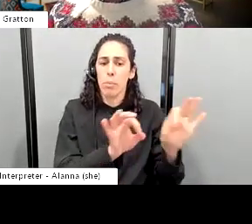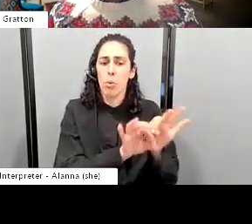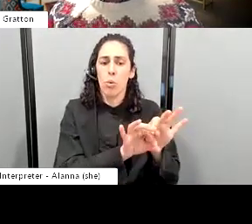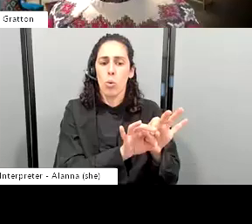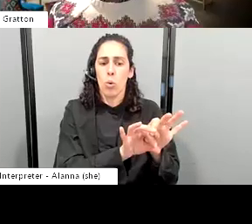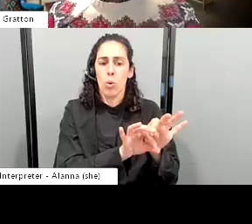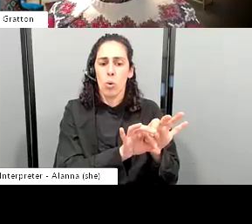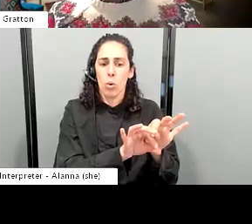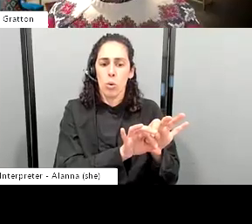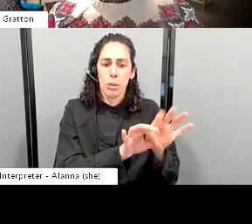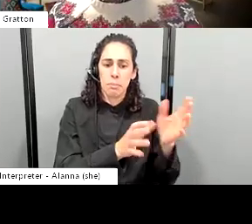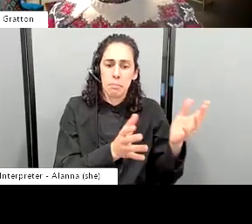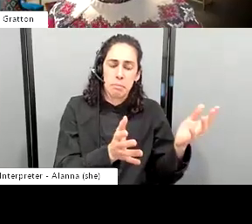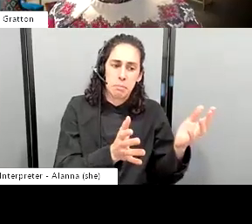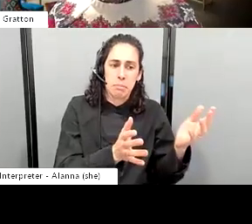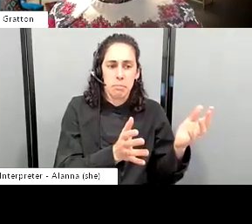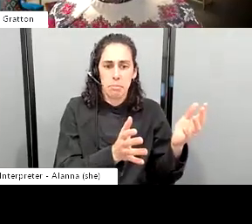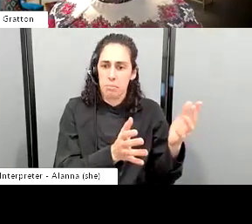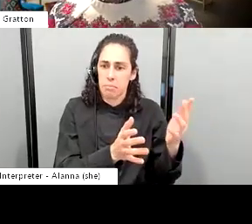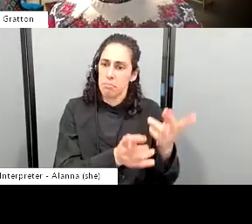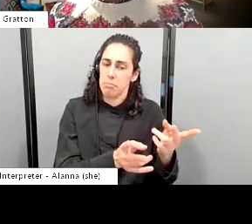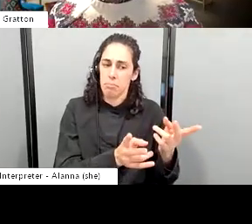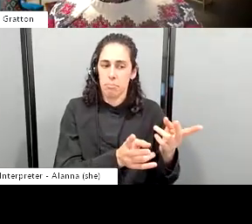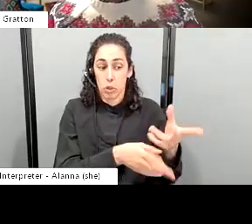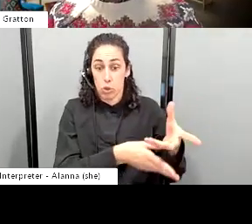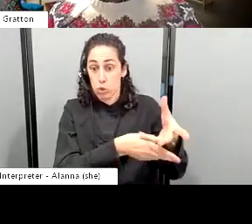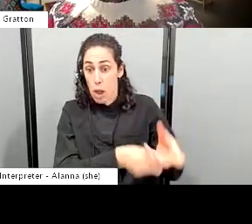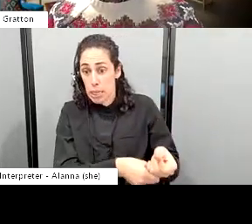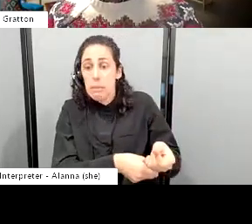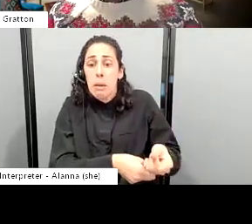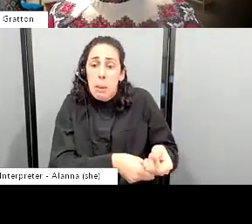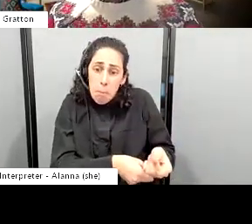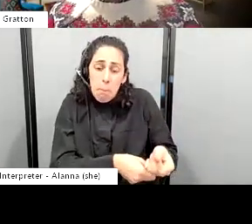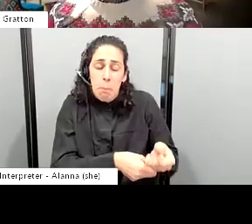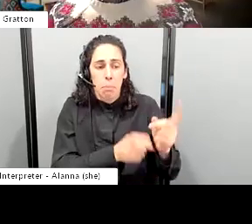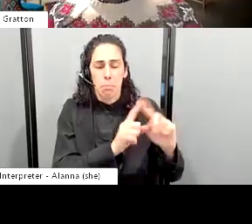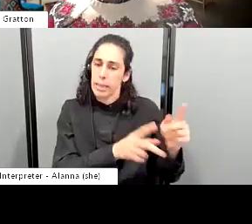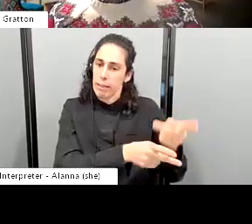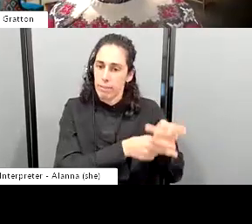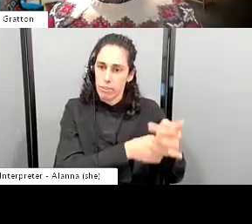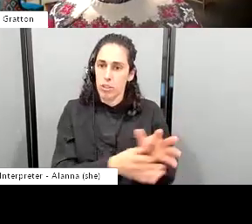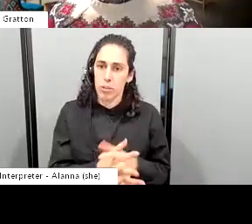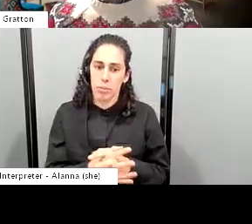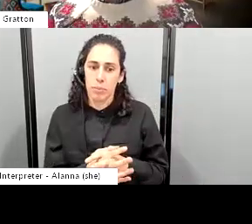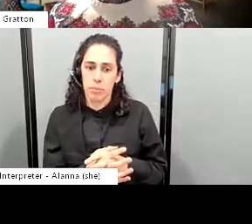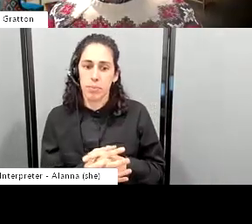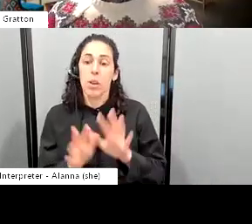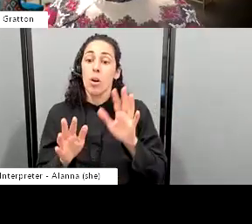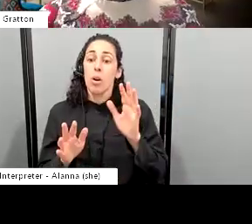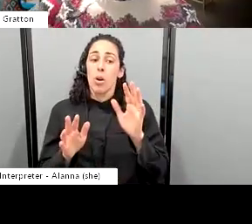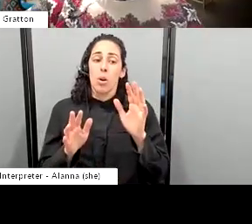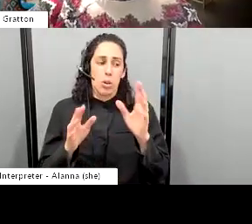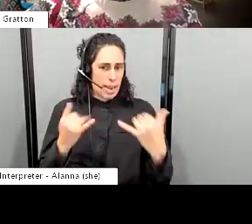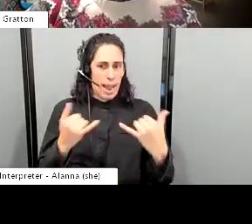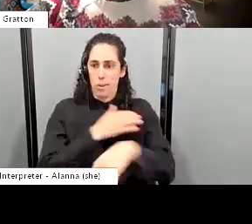until recently, I could say it was only up to the information on the internet to 2022, but they've constantly training it to deal